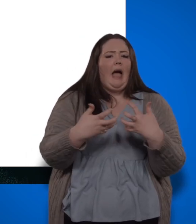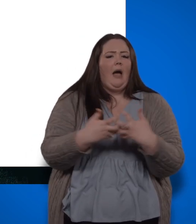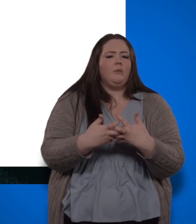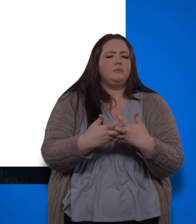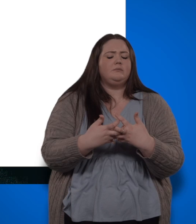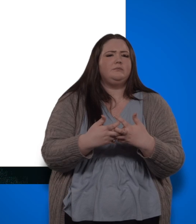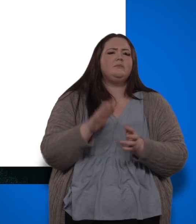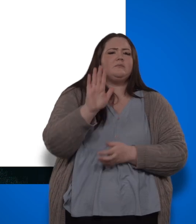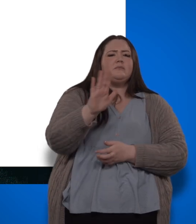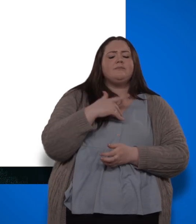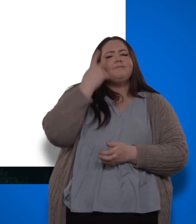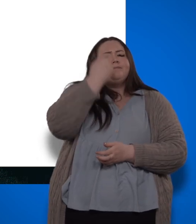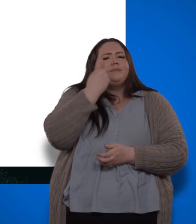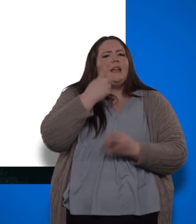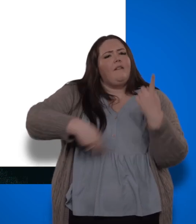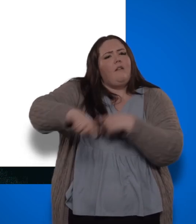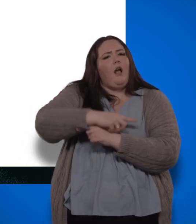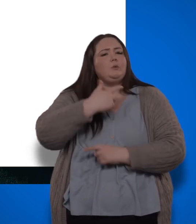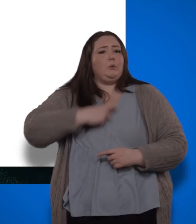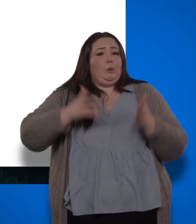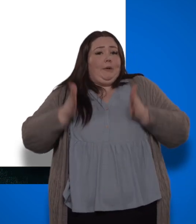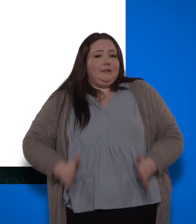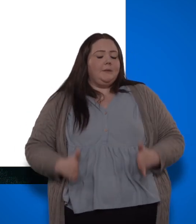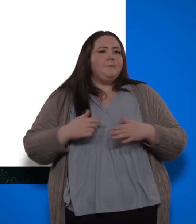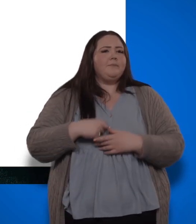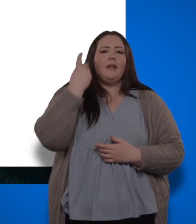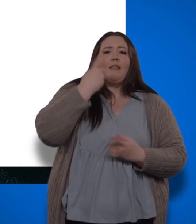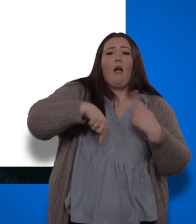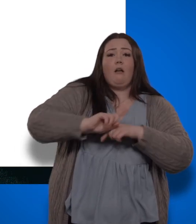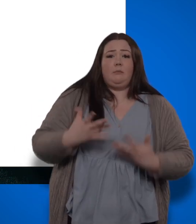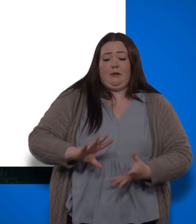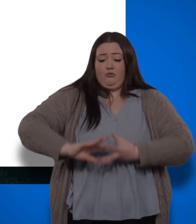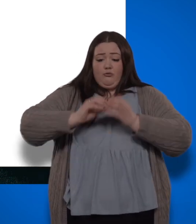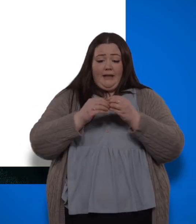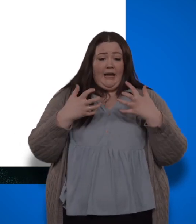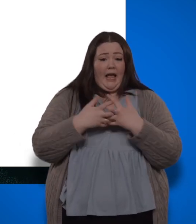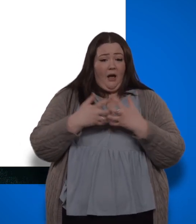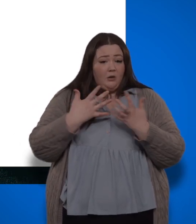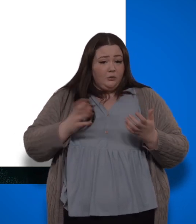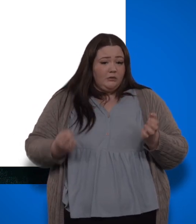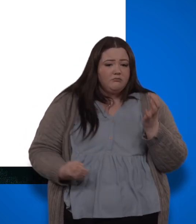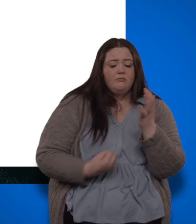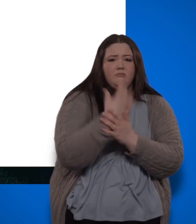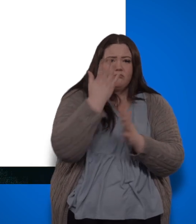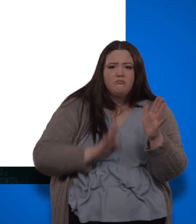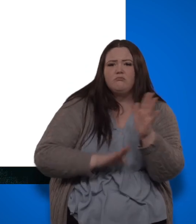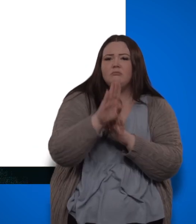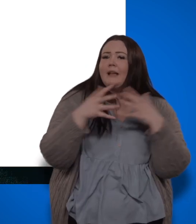is, in order for us, as we have been created, to develop and flourish, it seems that we